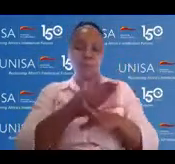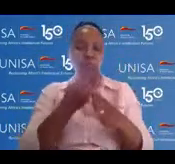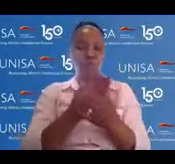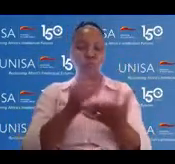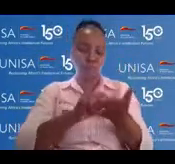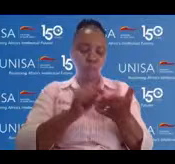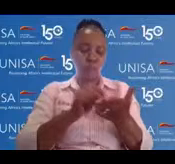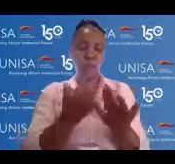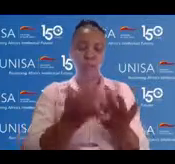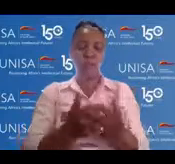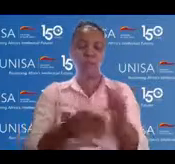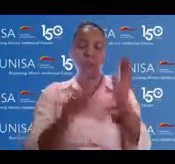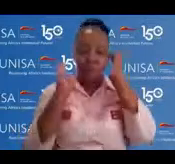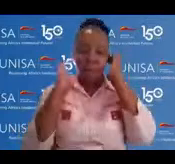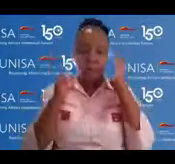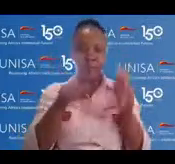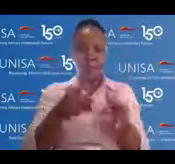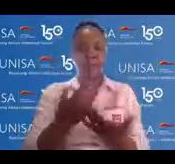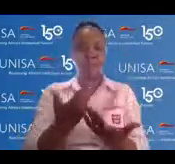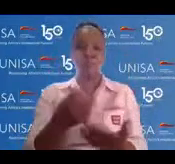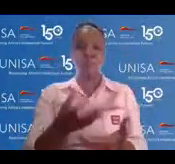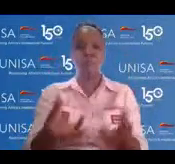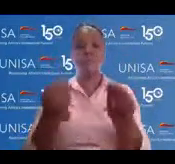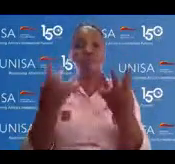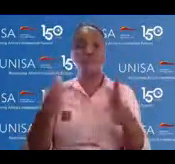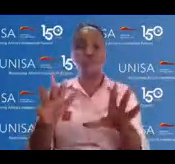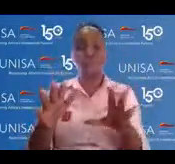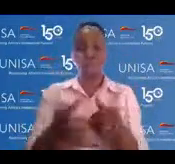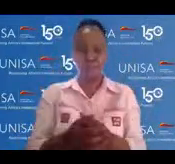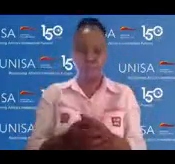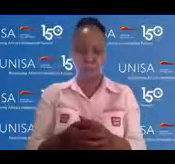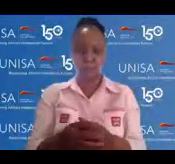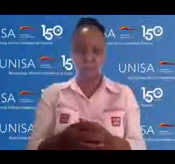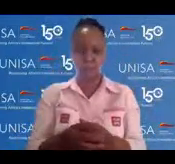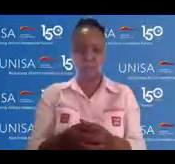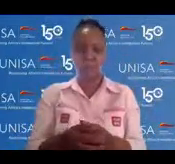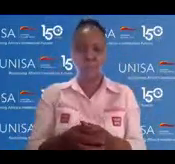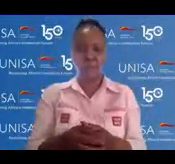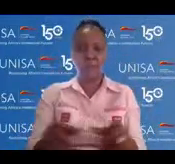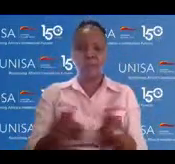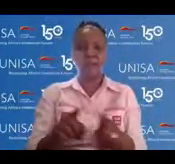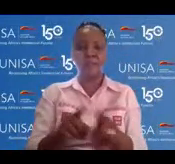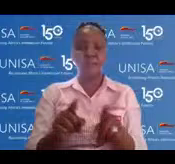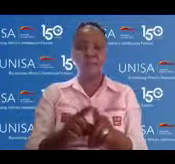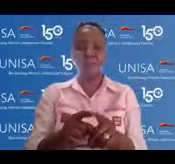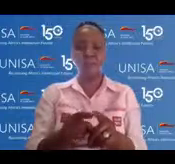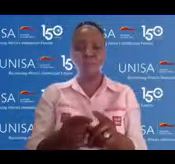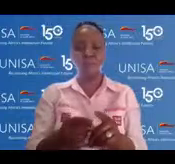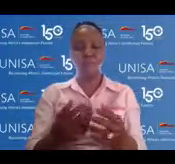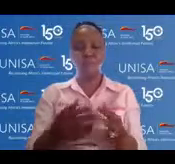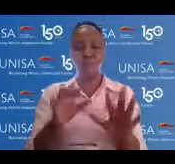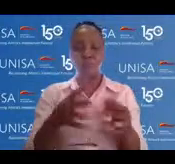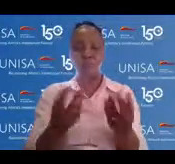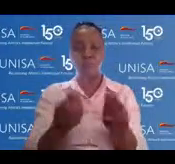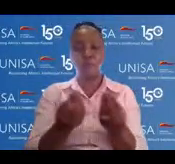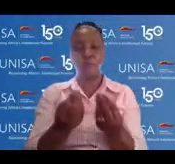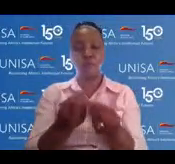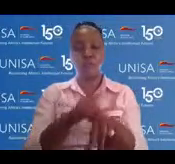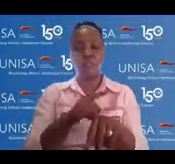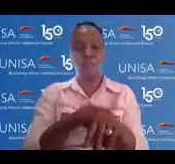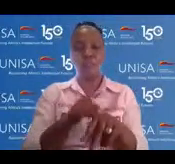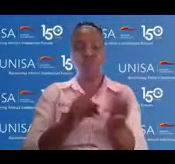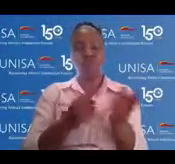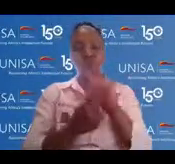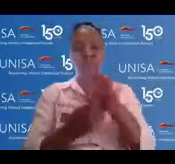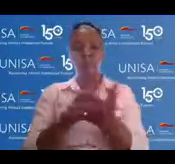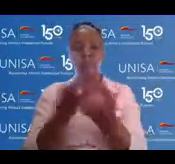that you've got it. Okay, so there we go. And you can see I have done it a few times as well. I just want to show you something now. So I'm